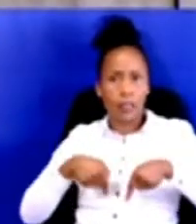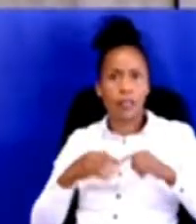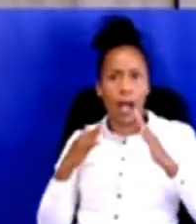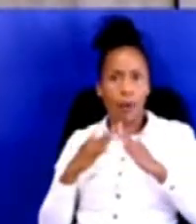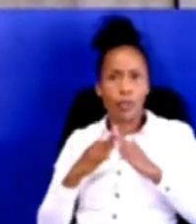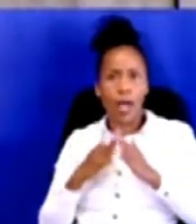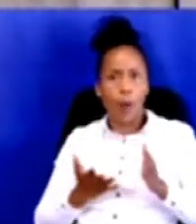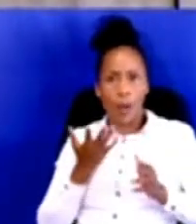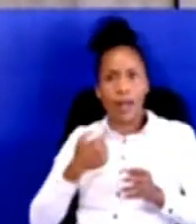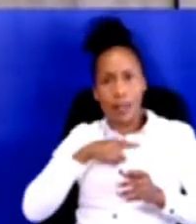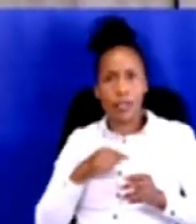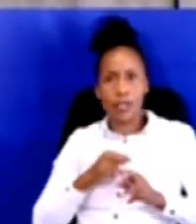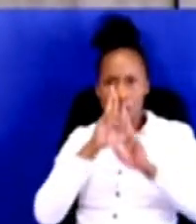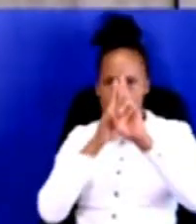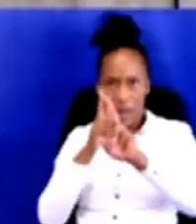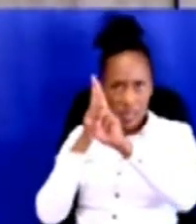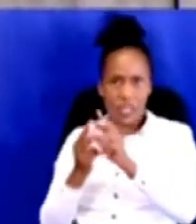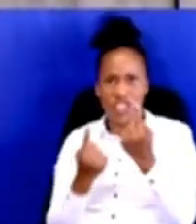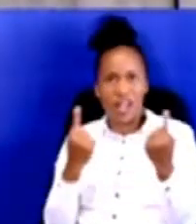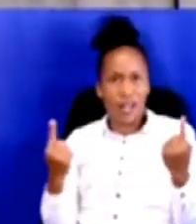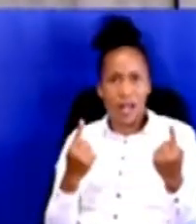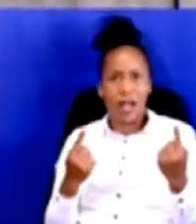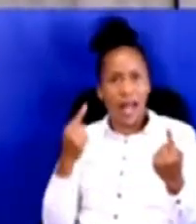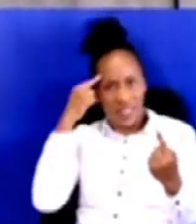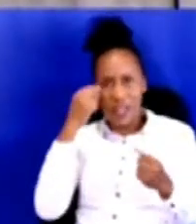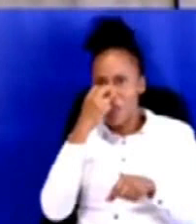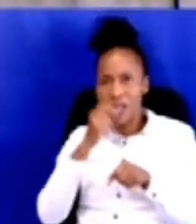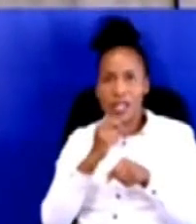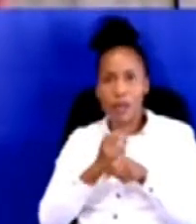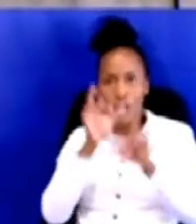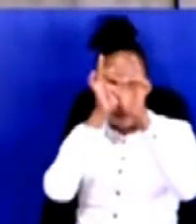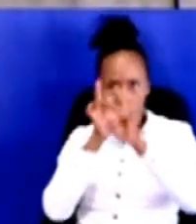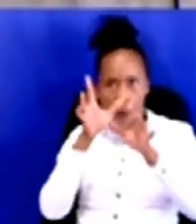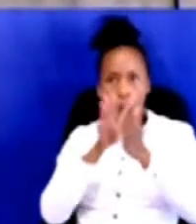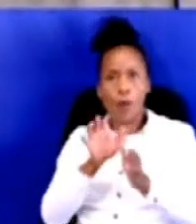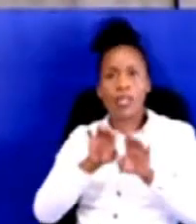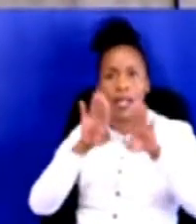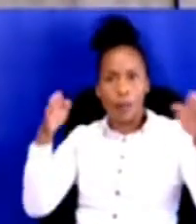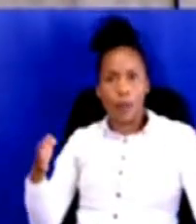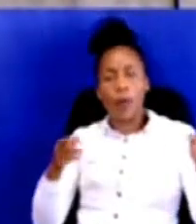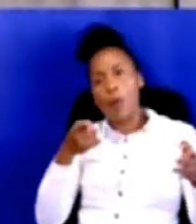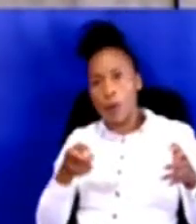one another. I think you were supposed to inform the table that the question will be taken by someone else. It is